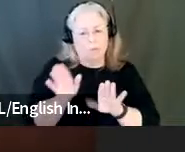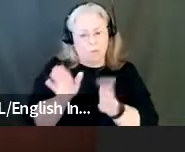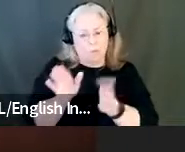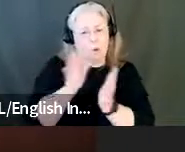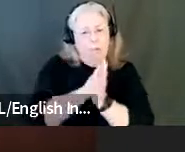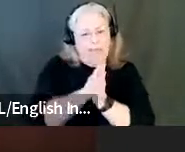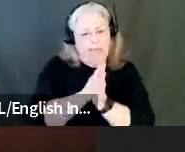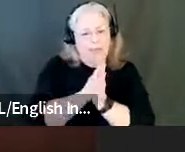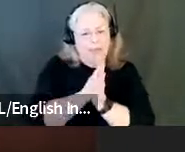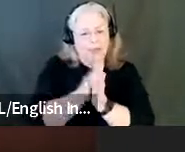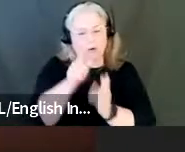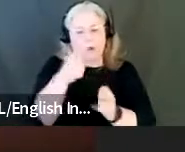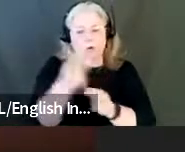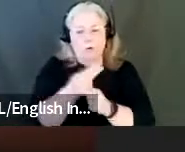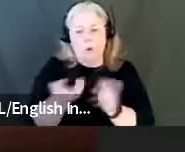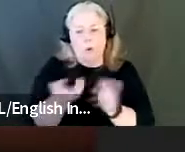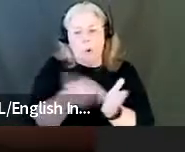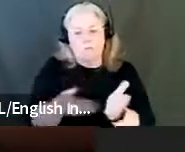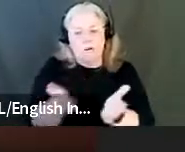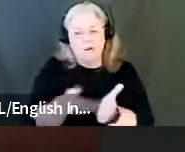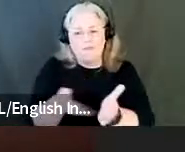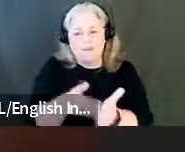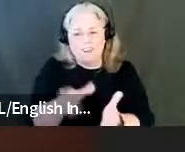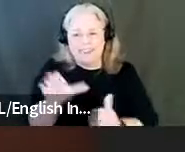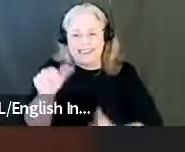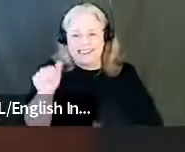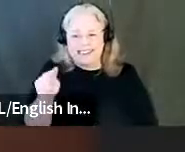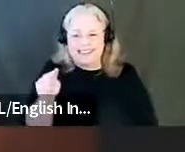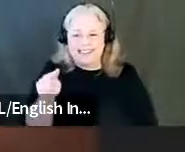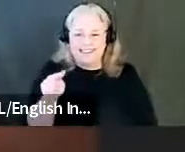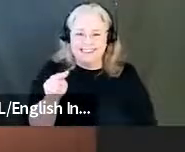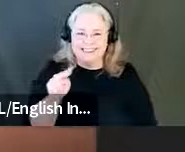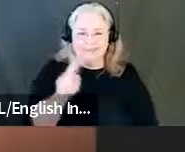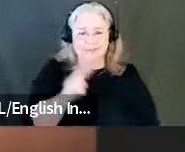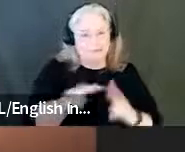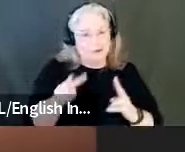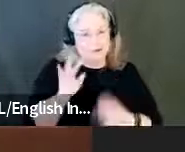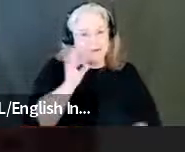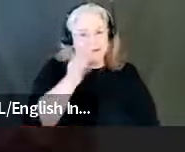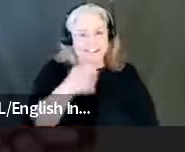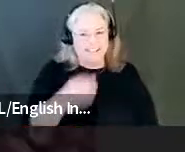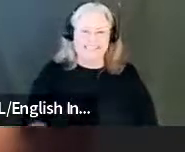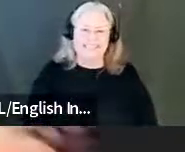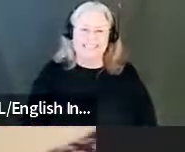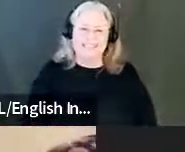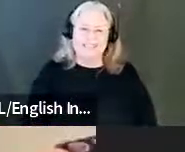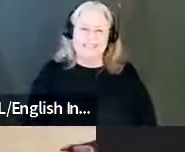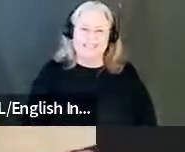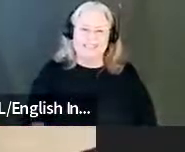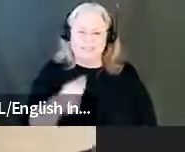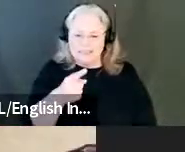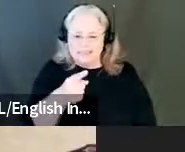you can use this over and over and over again, which is like really cool. And here's that